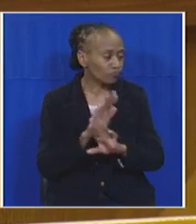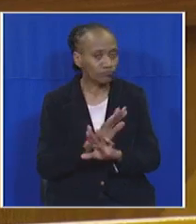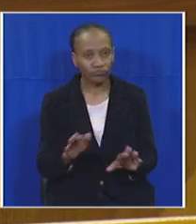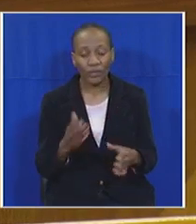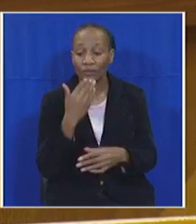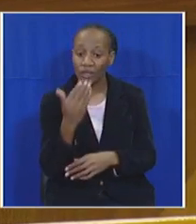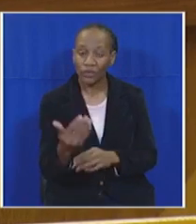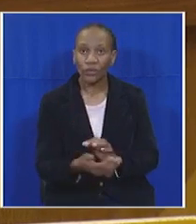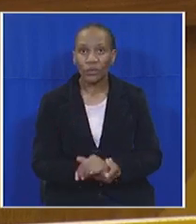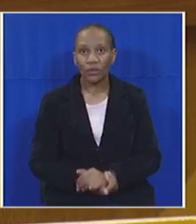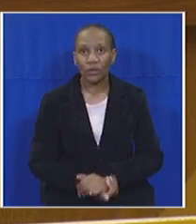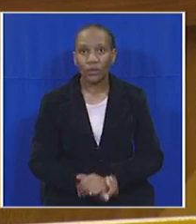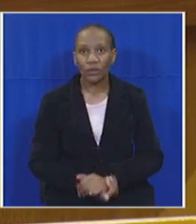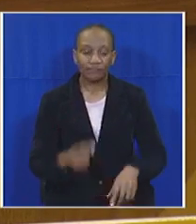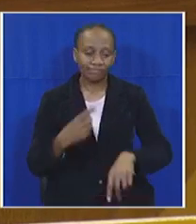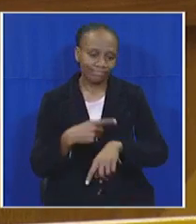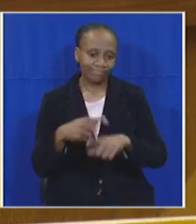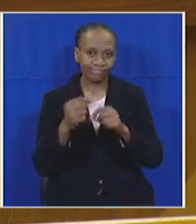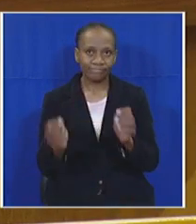you. Your time has